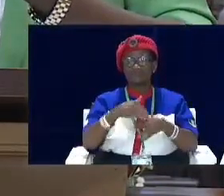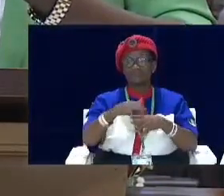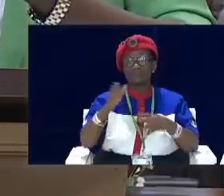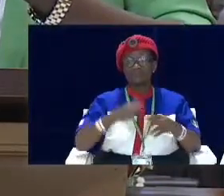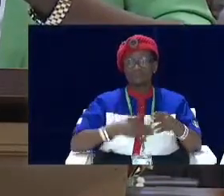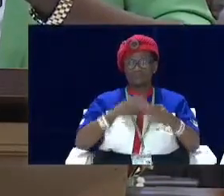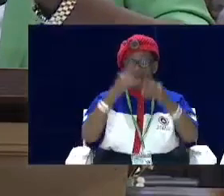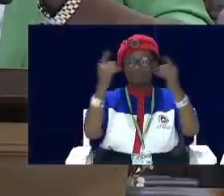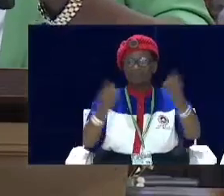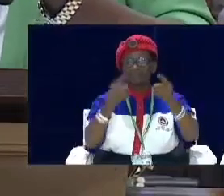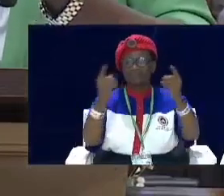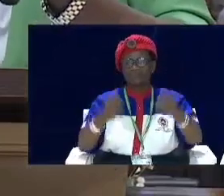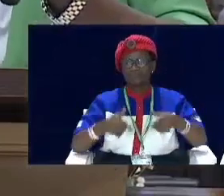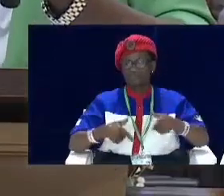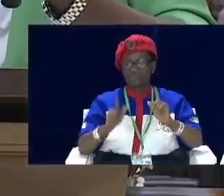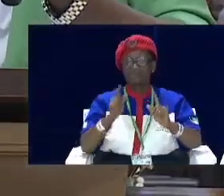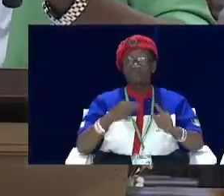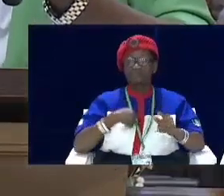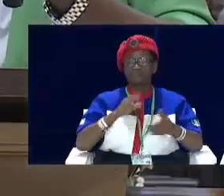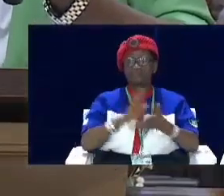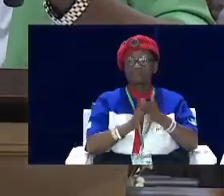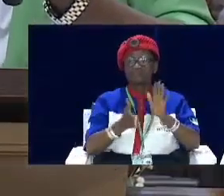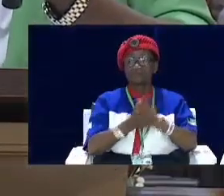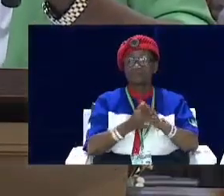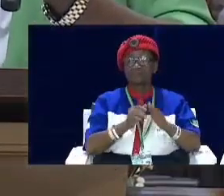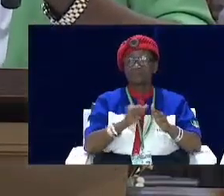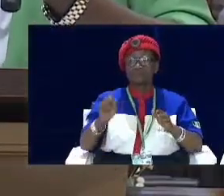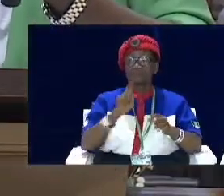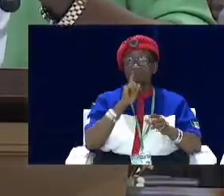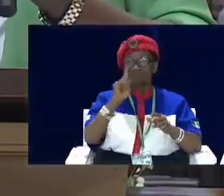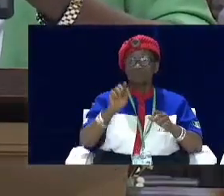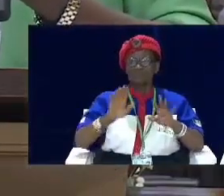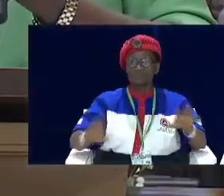sins. Let me become a true child of the living God